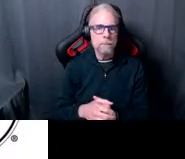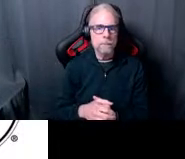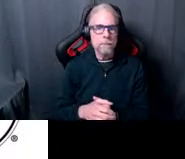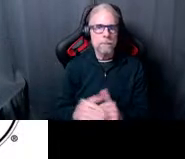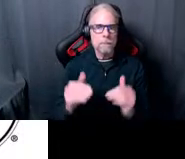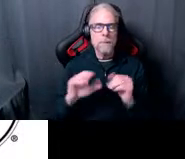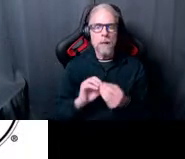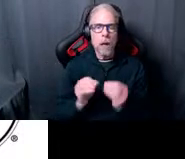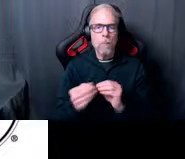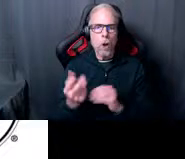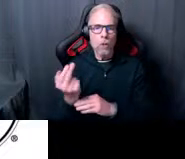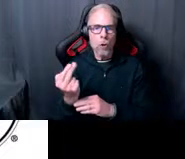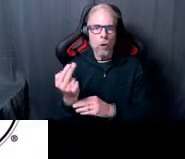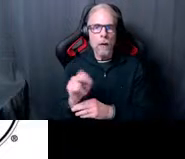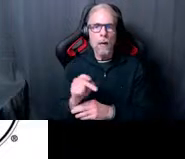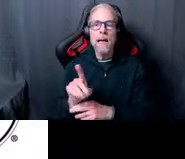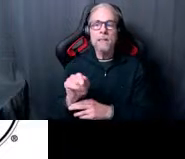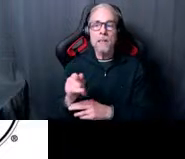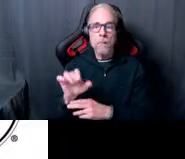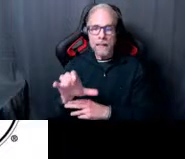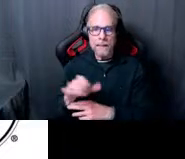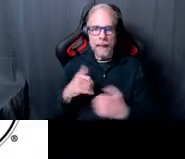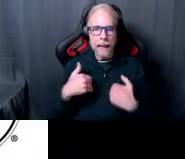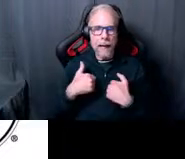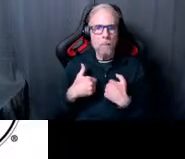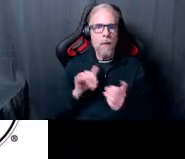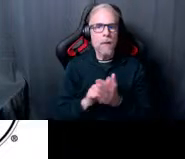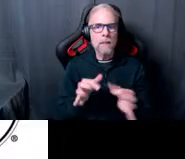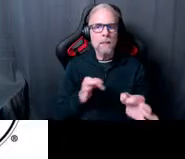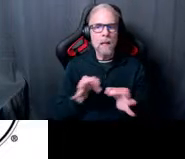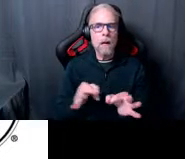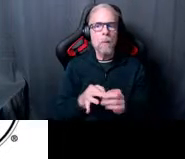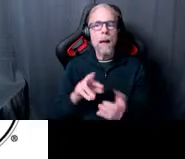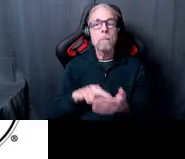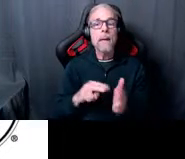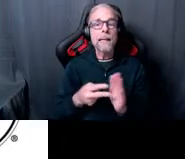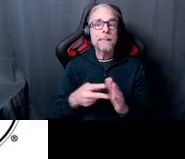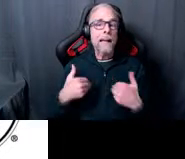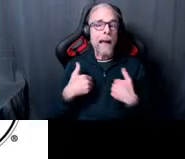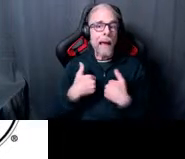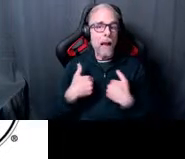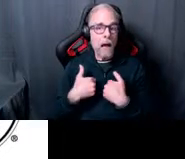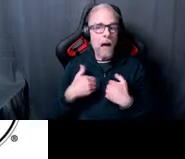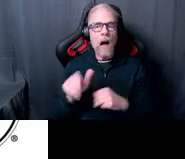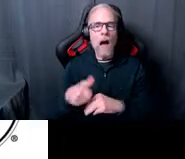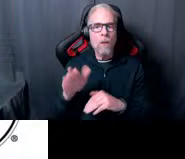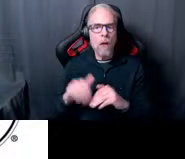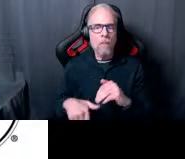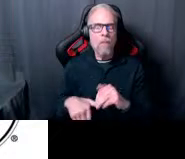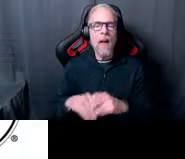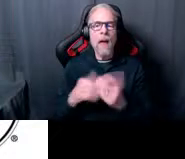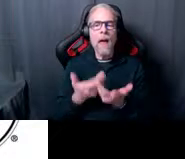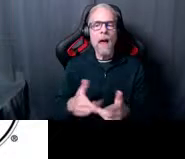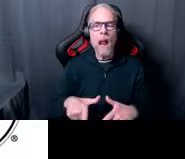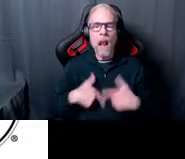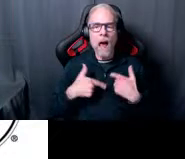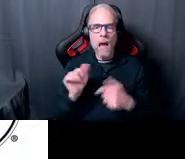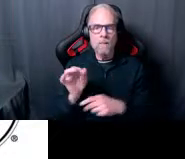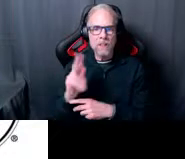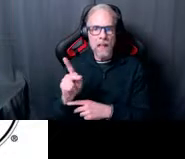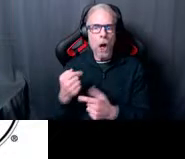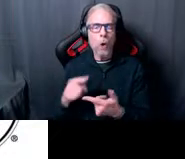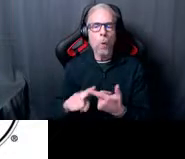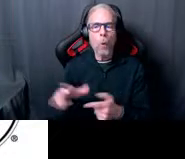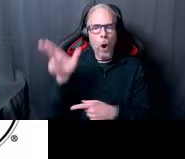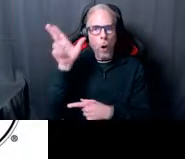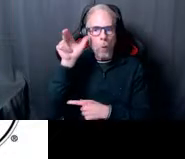Number 13, domestic animals is defined as means an animal other than livestock or equines that is